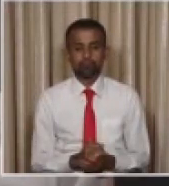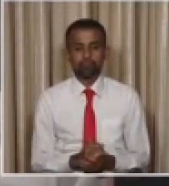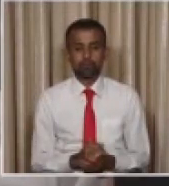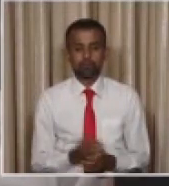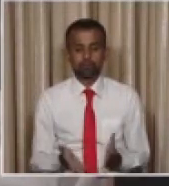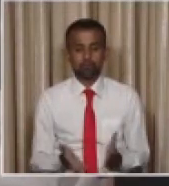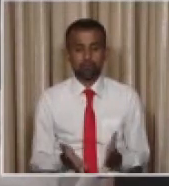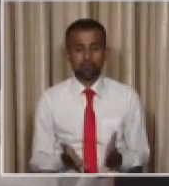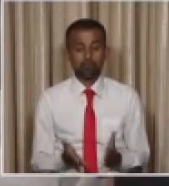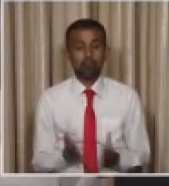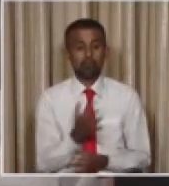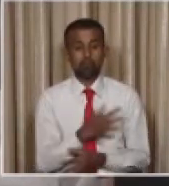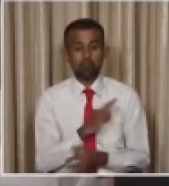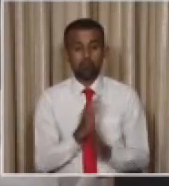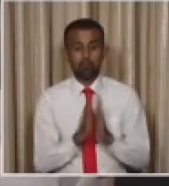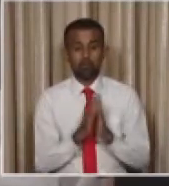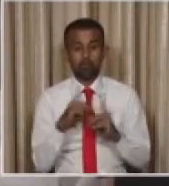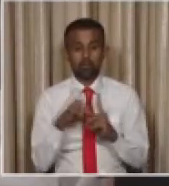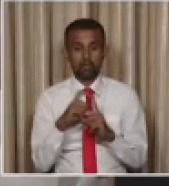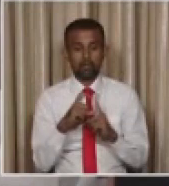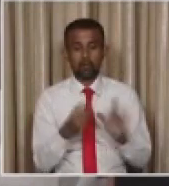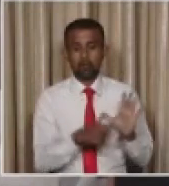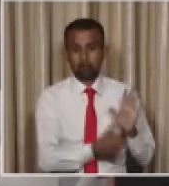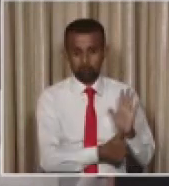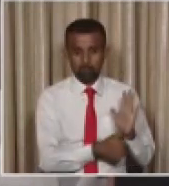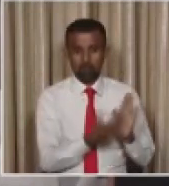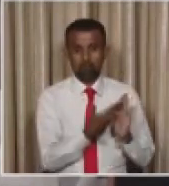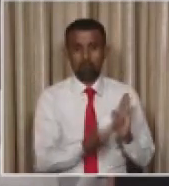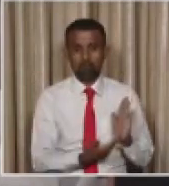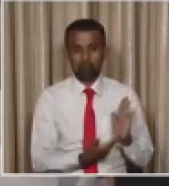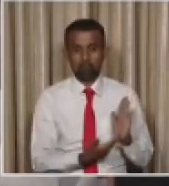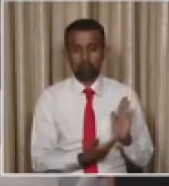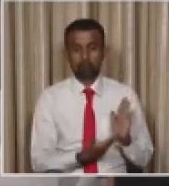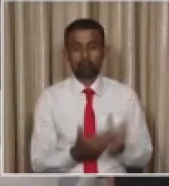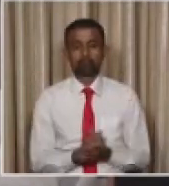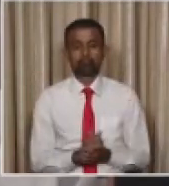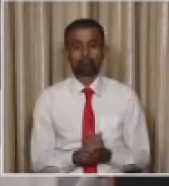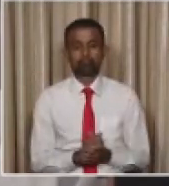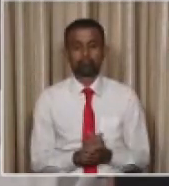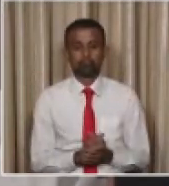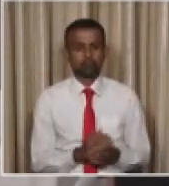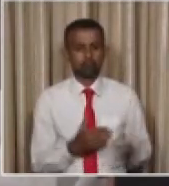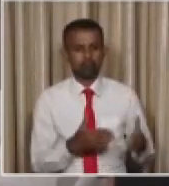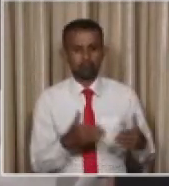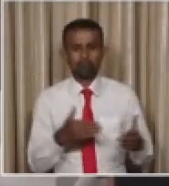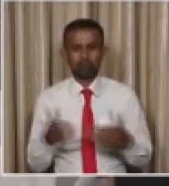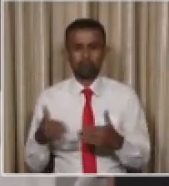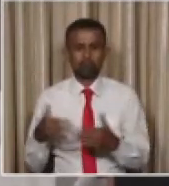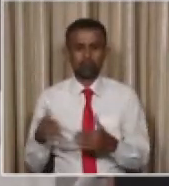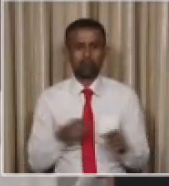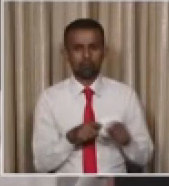get knocked out by this. I don't know on what basis they have done. We have Article 9 which protects